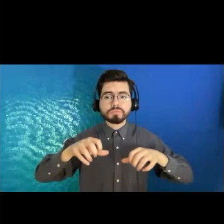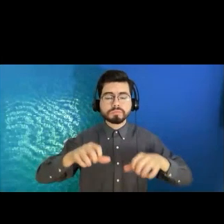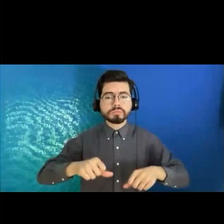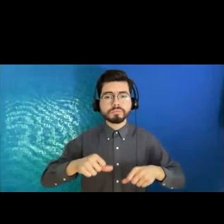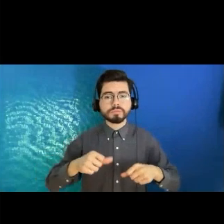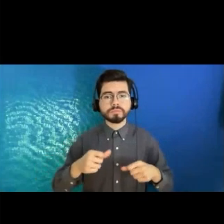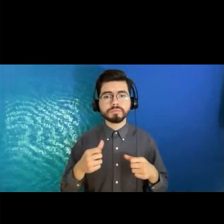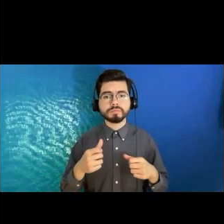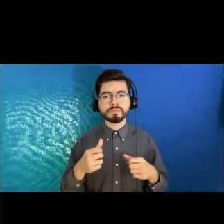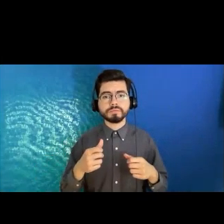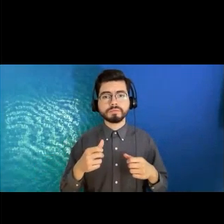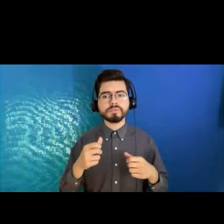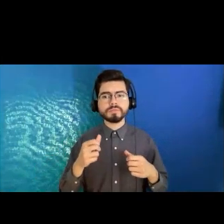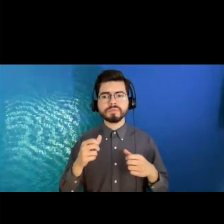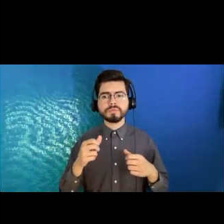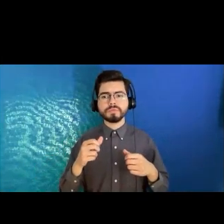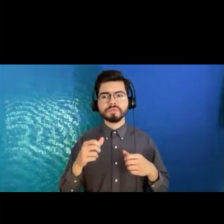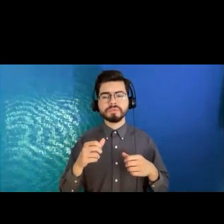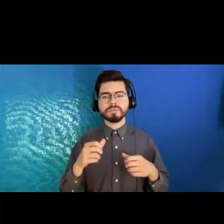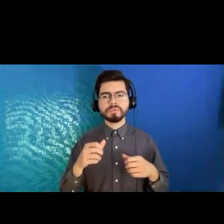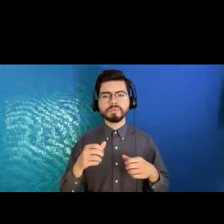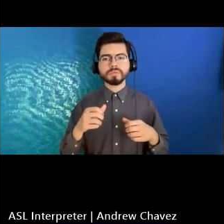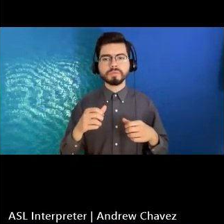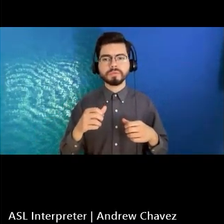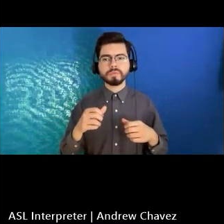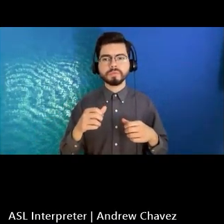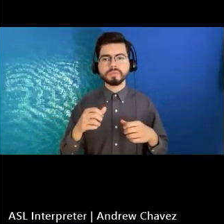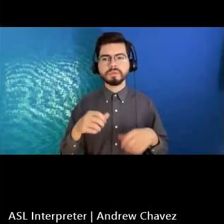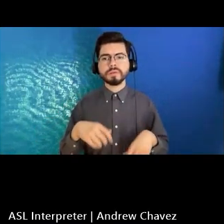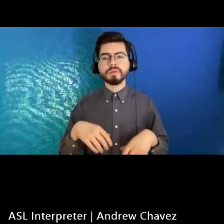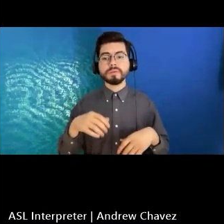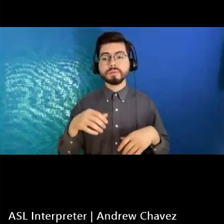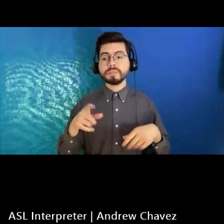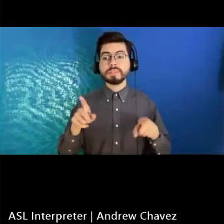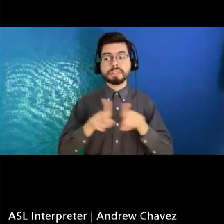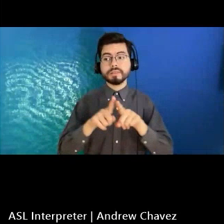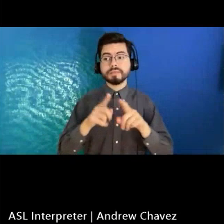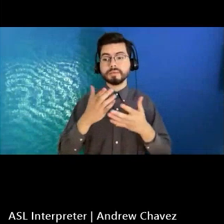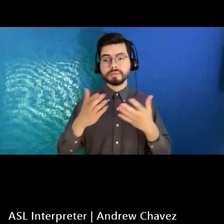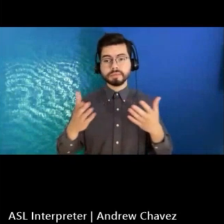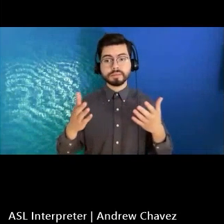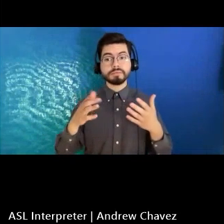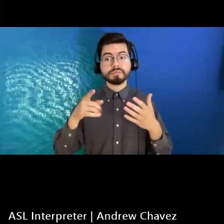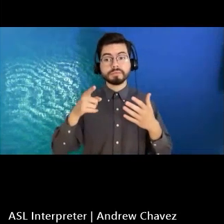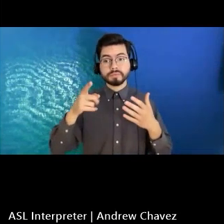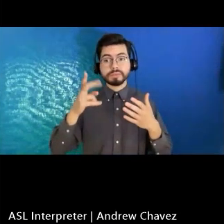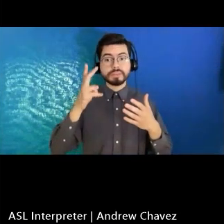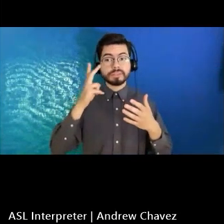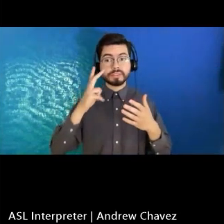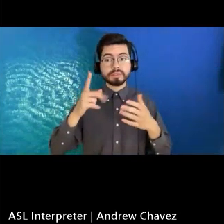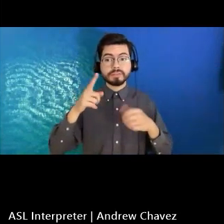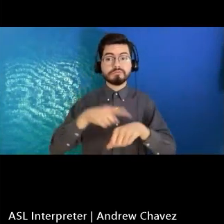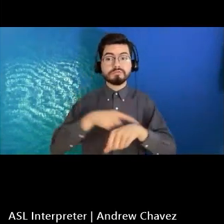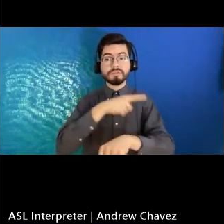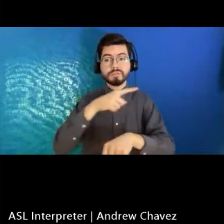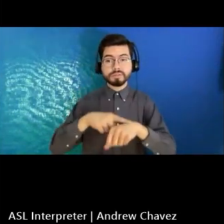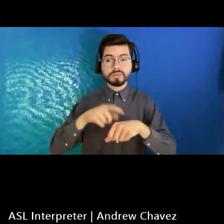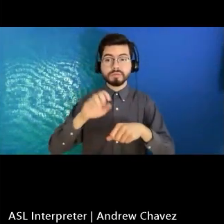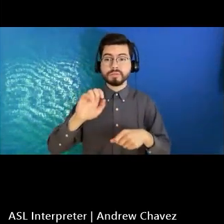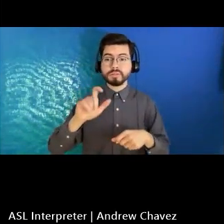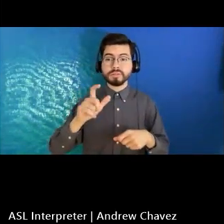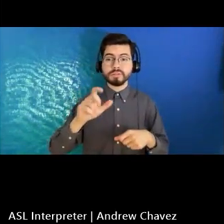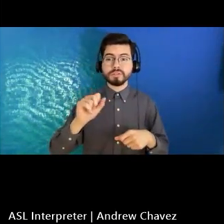there. When you do this same sort of the thing and you step into those long-term exclosures that were set up in the